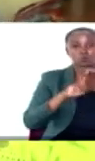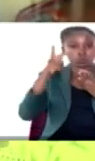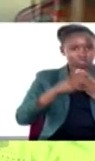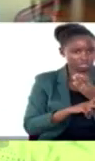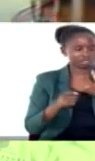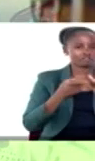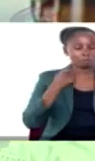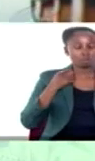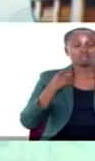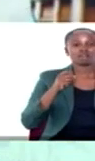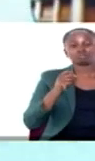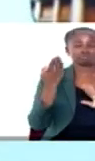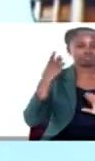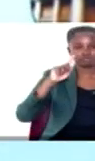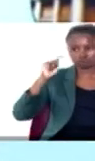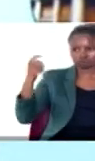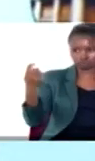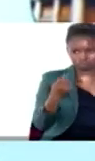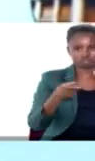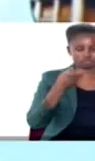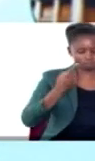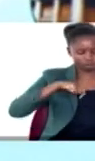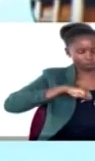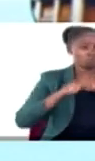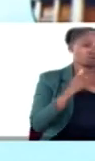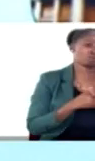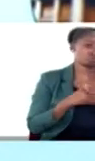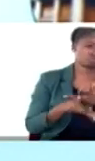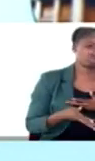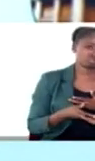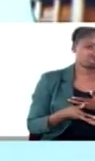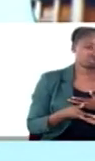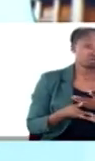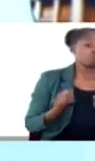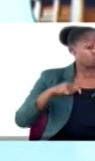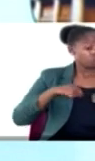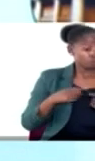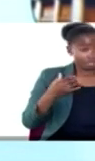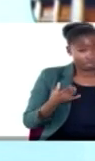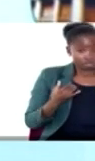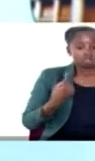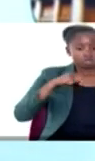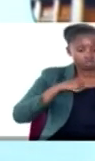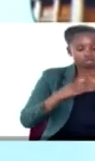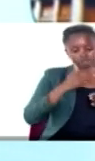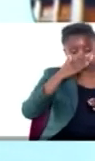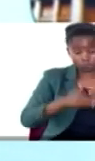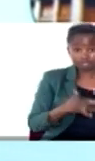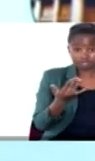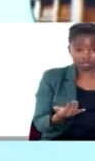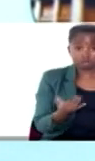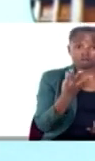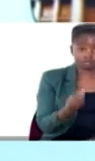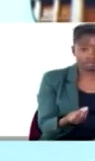democratic transformation of our country. We are now at a crossroads as a country. We can